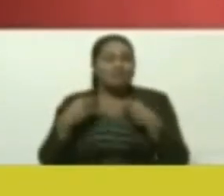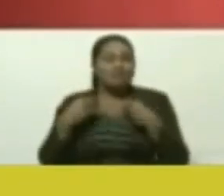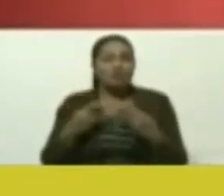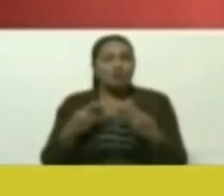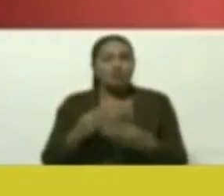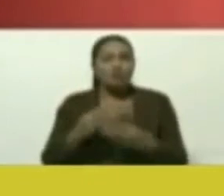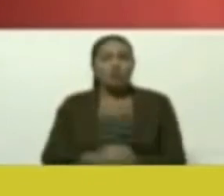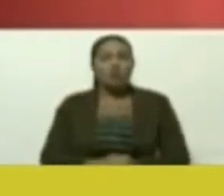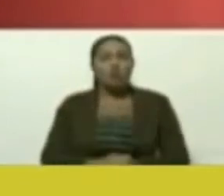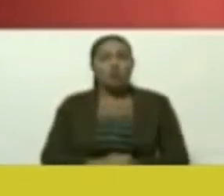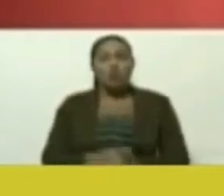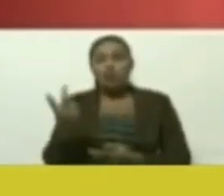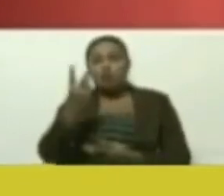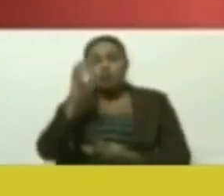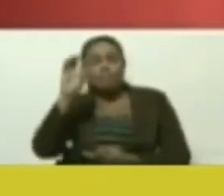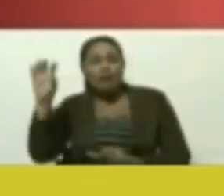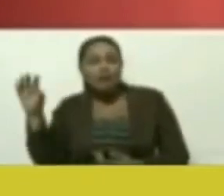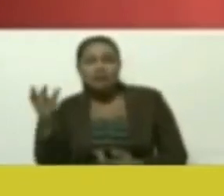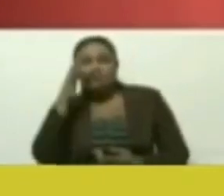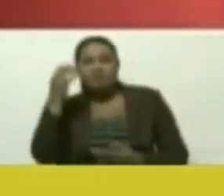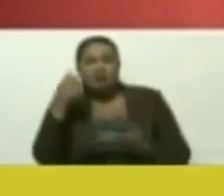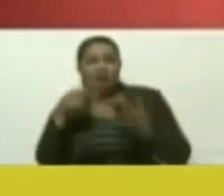this again.